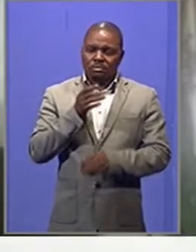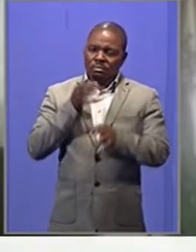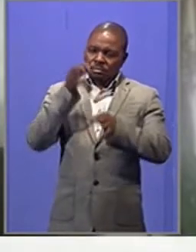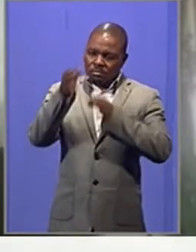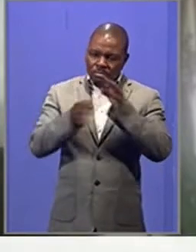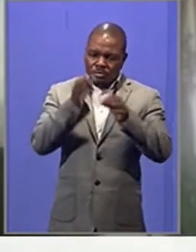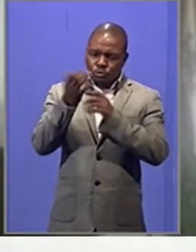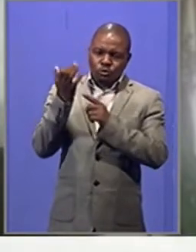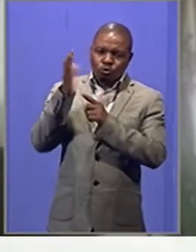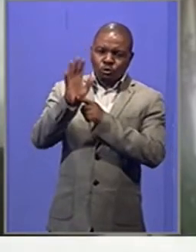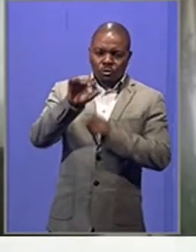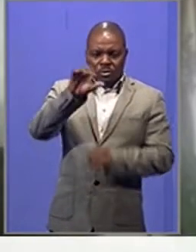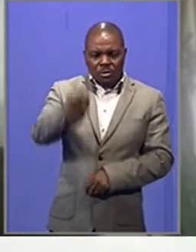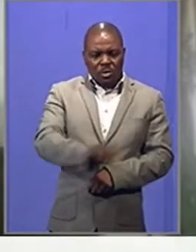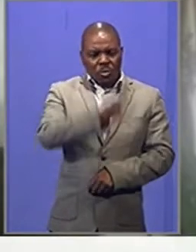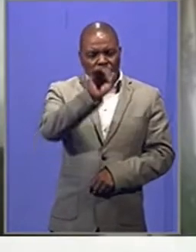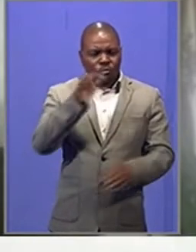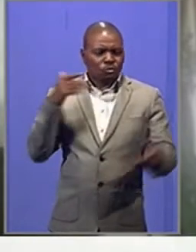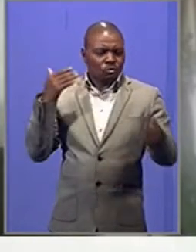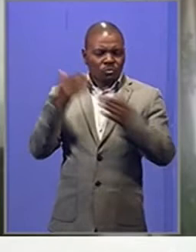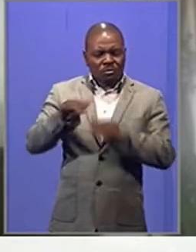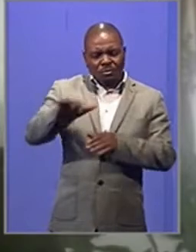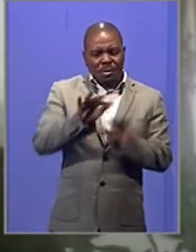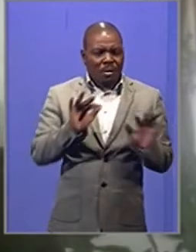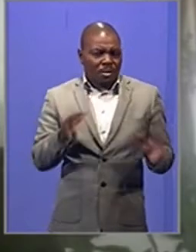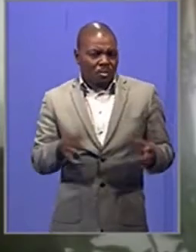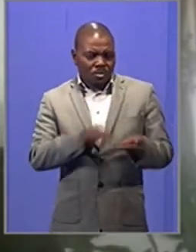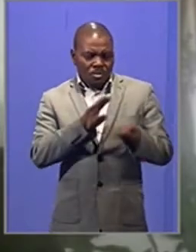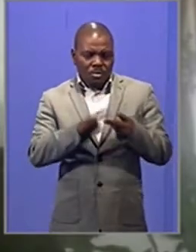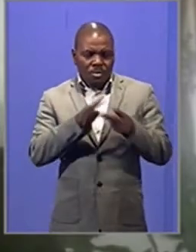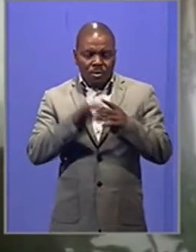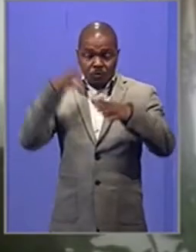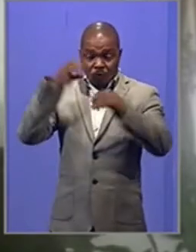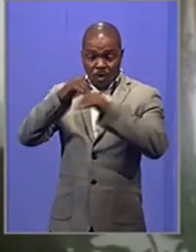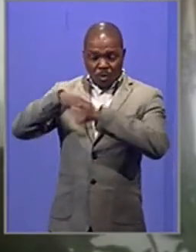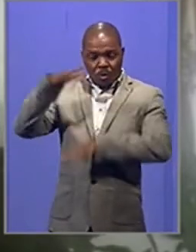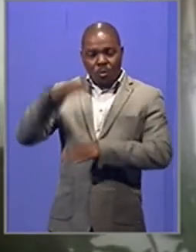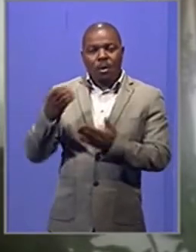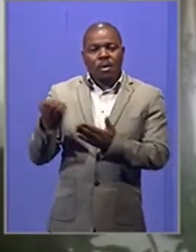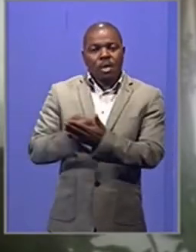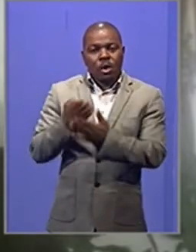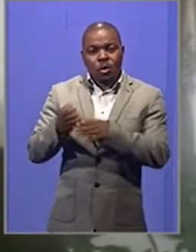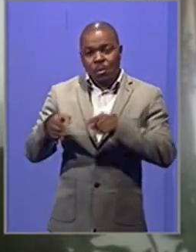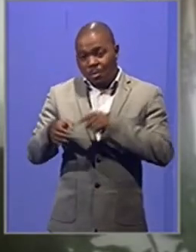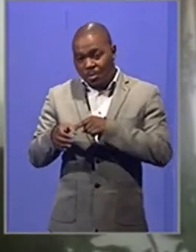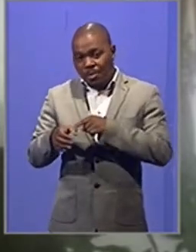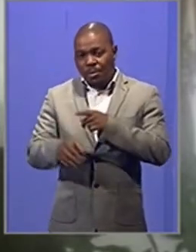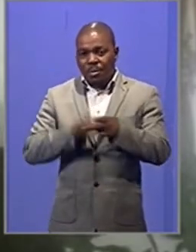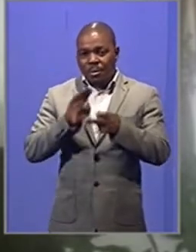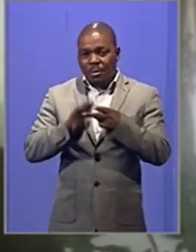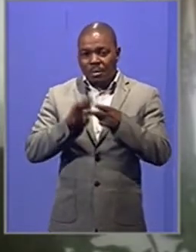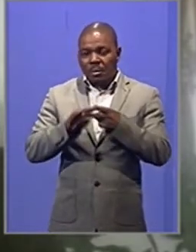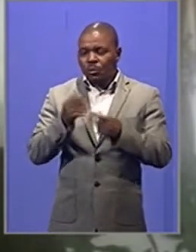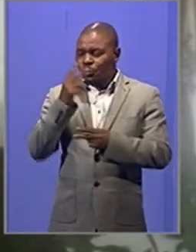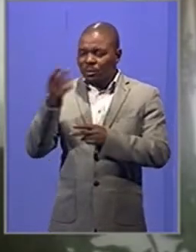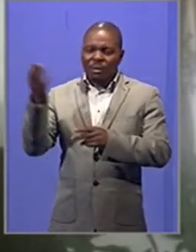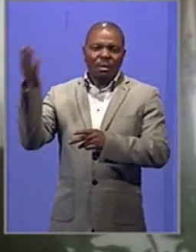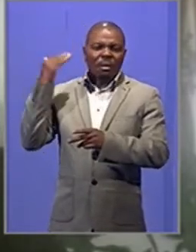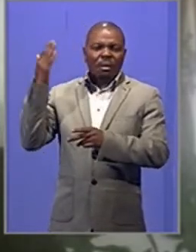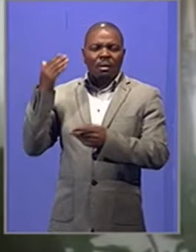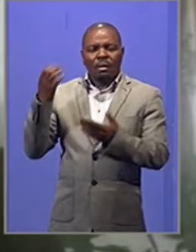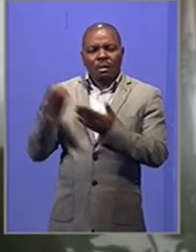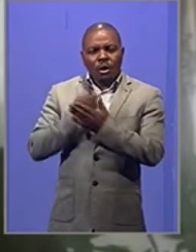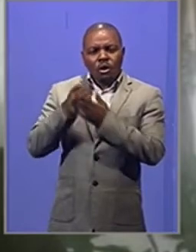of what the state of South Africa is, and there's particular focus on the economy in terms of having a look at what has been implemented from